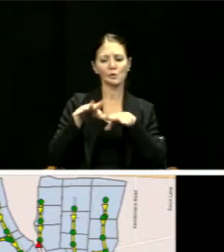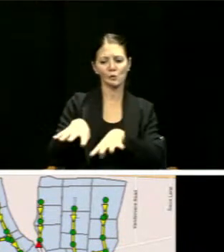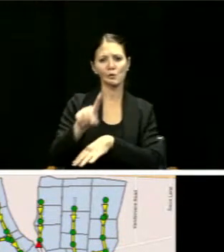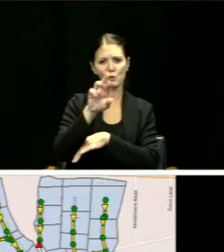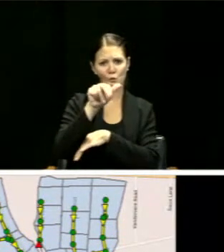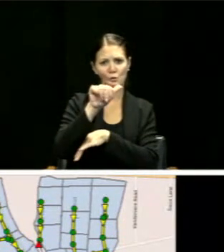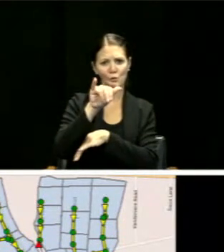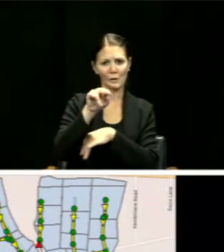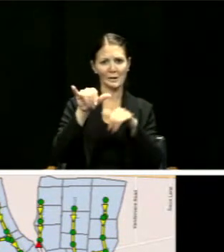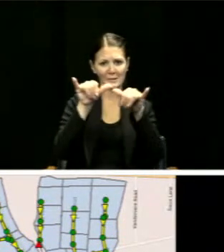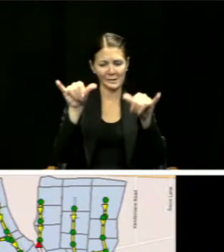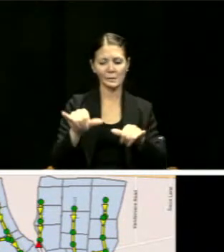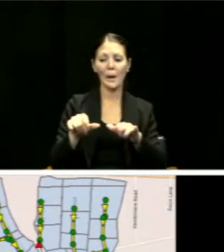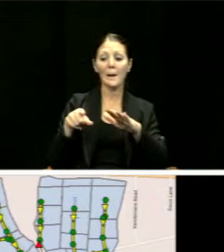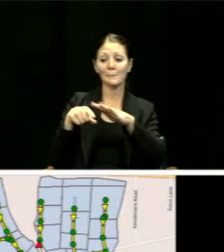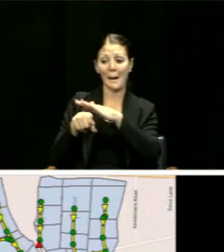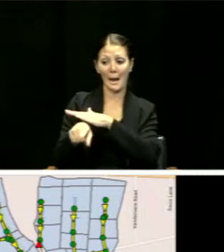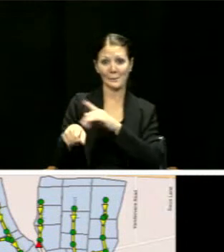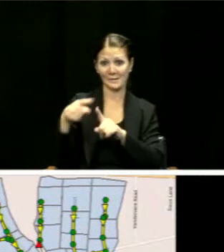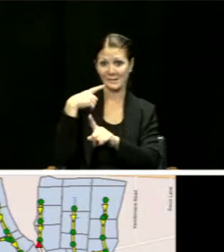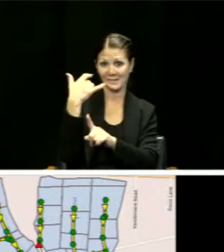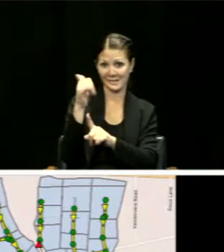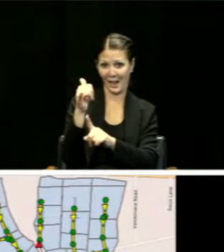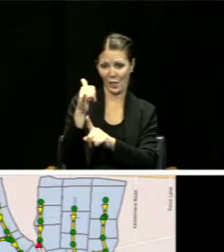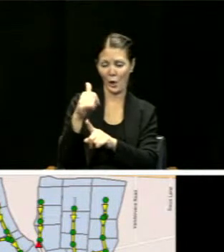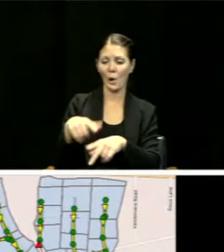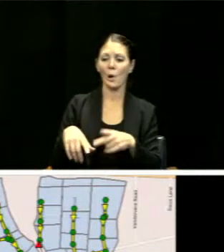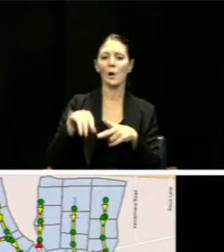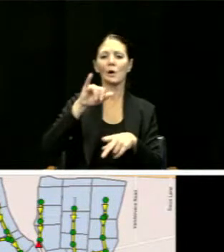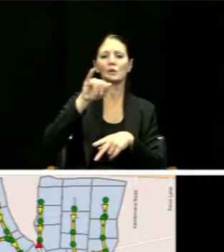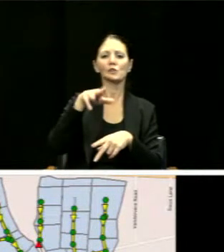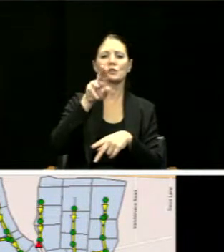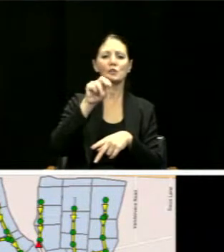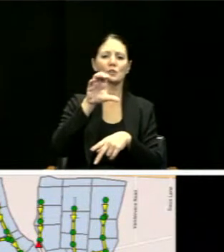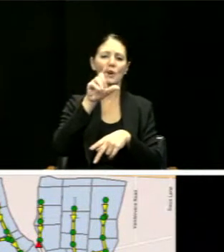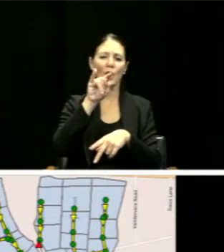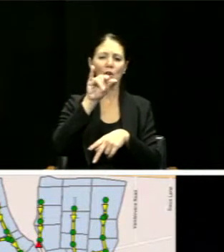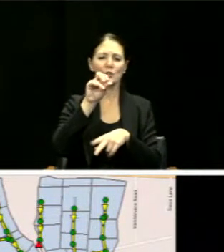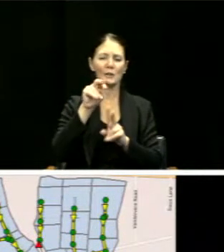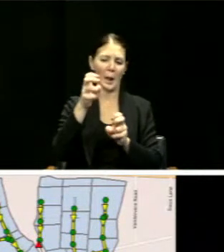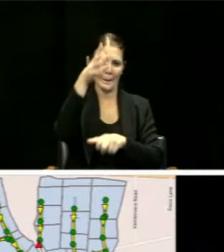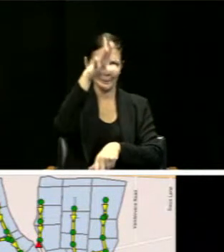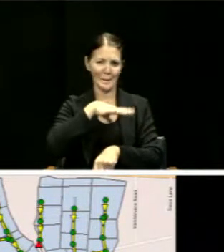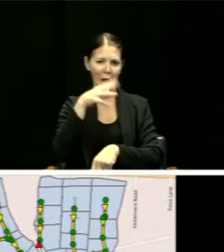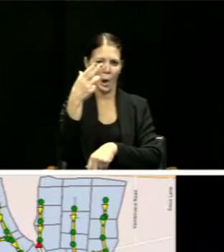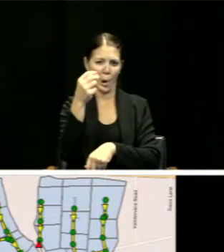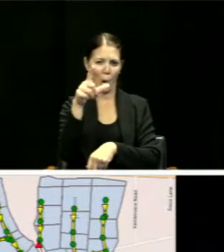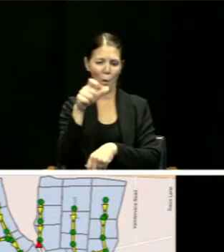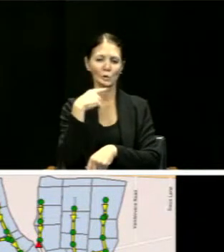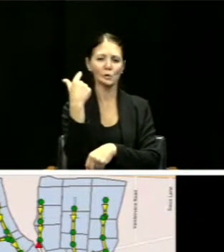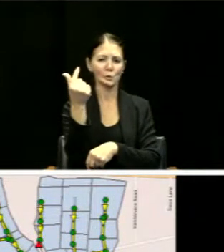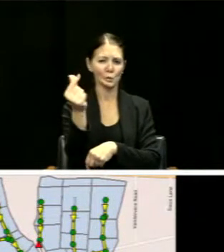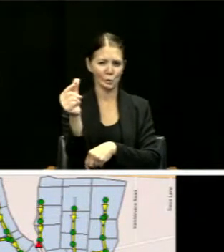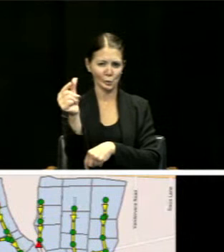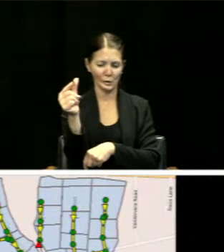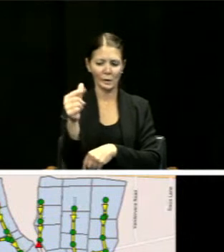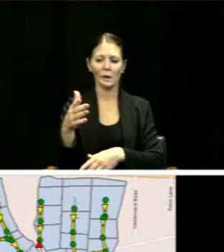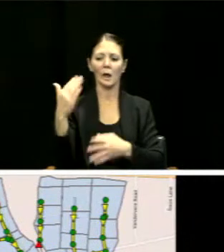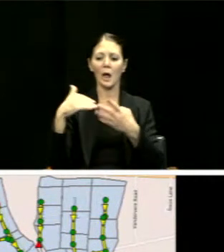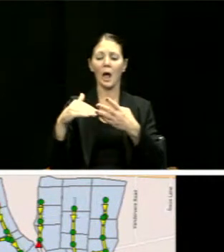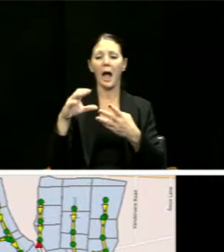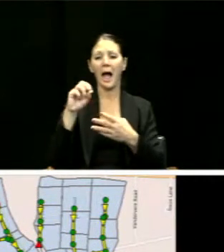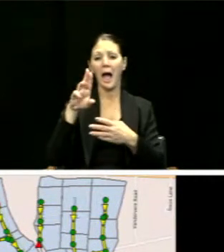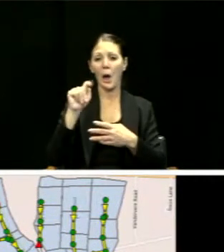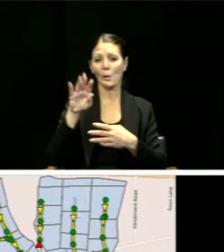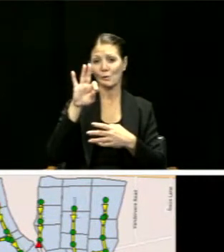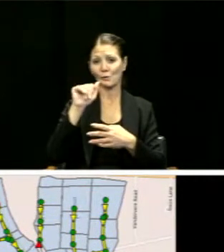the pipes in yellow and the junctions or the manholes are in green, and then the outfalls, and this is the one that has 10 different